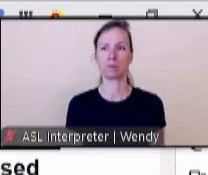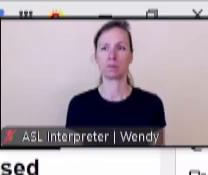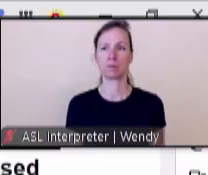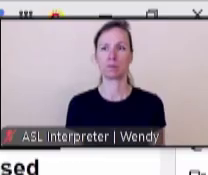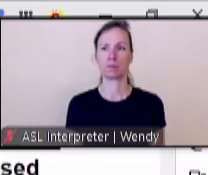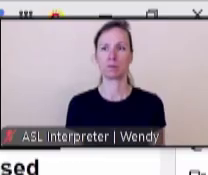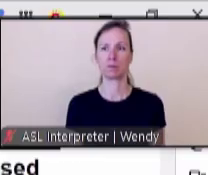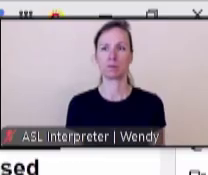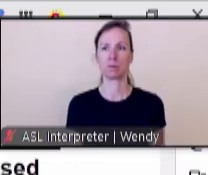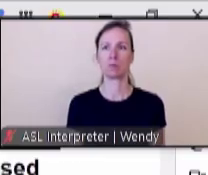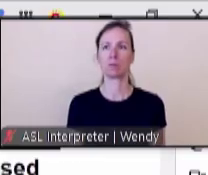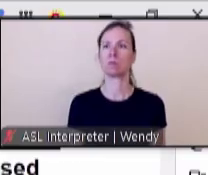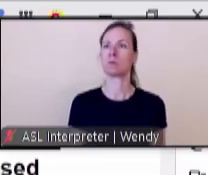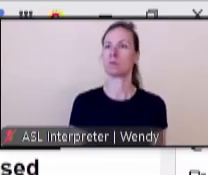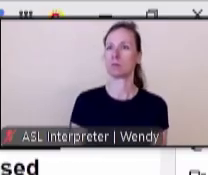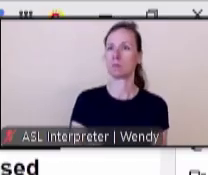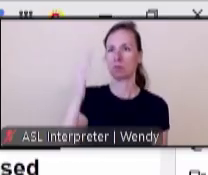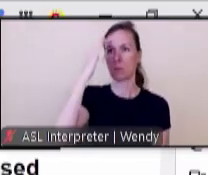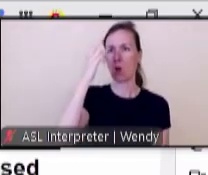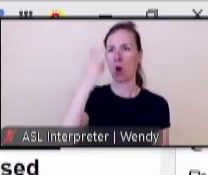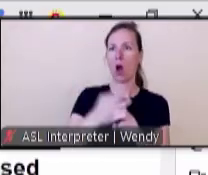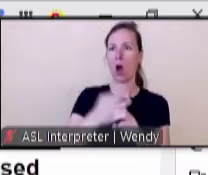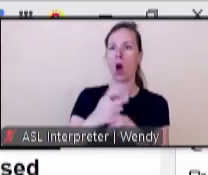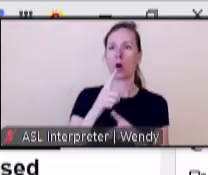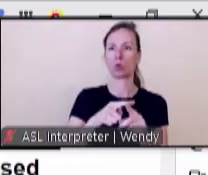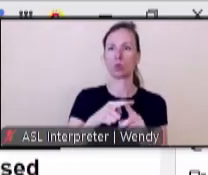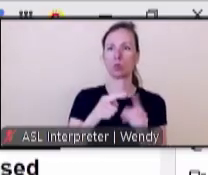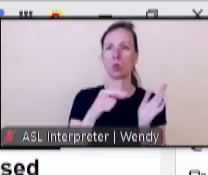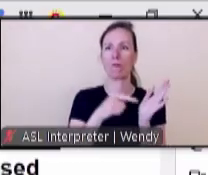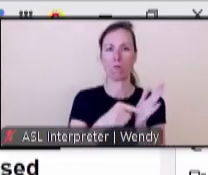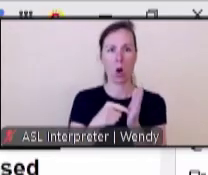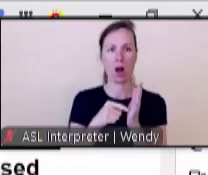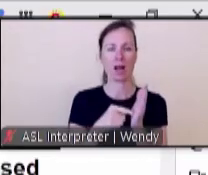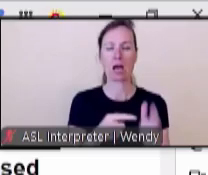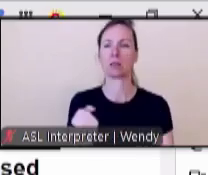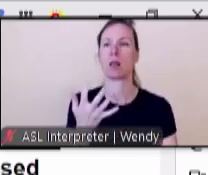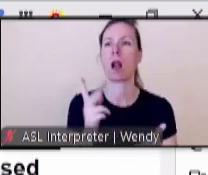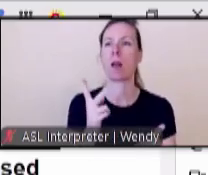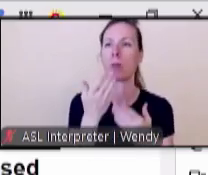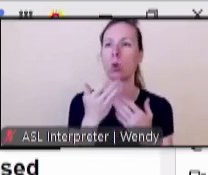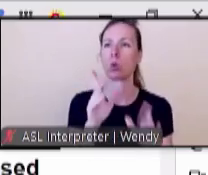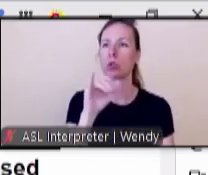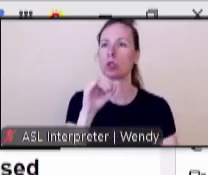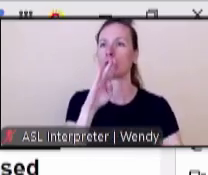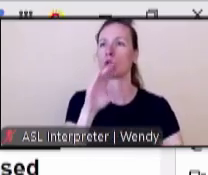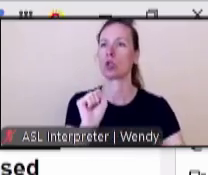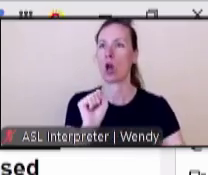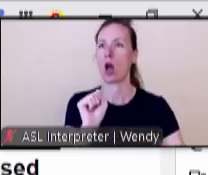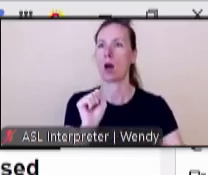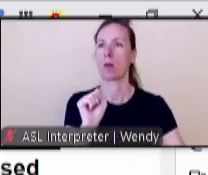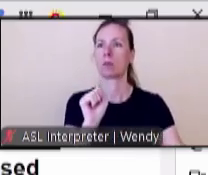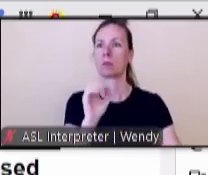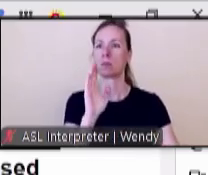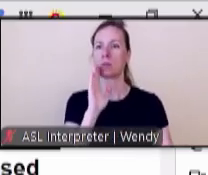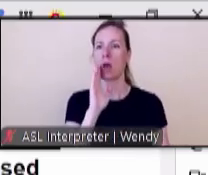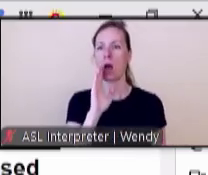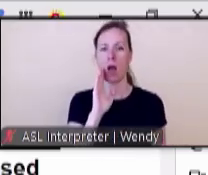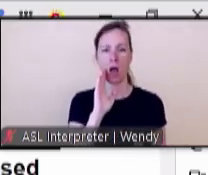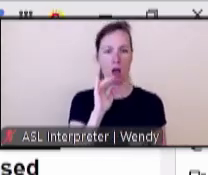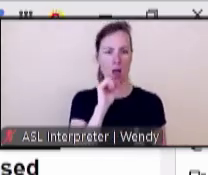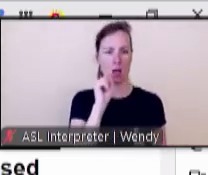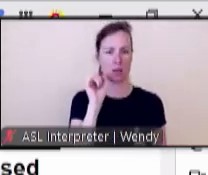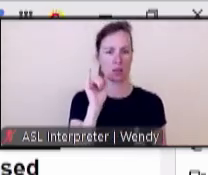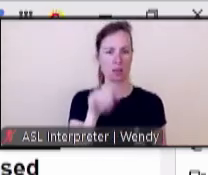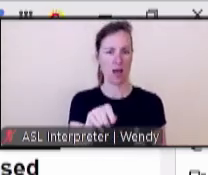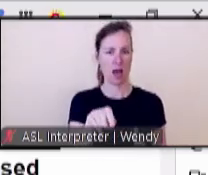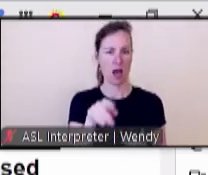I know it's hard to forecast, but a lot of folks losing their jobs, I'm just going to put out there, is that realistic? Yeah, I